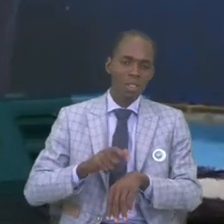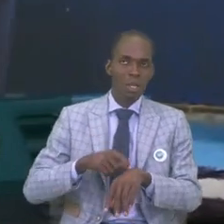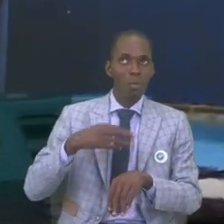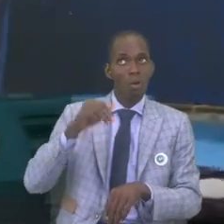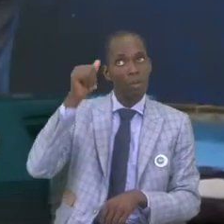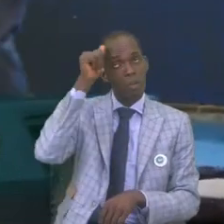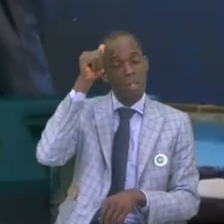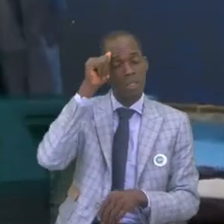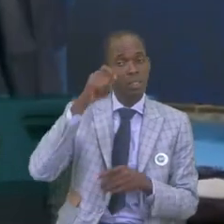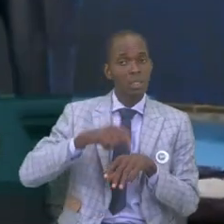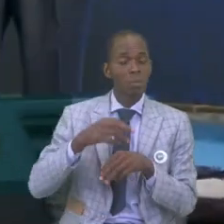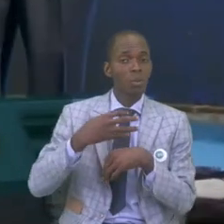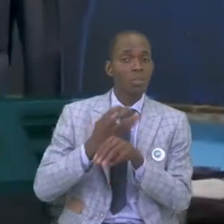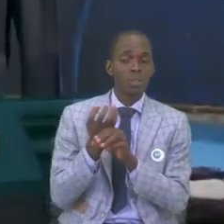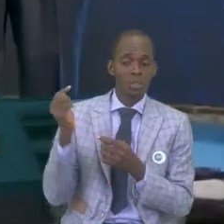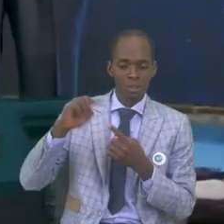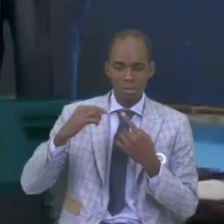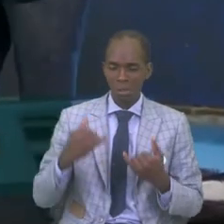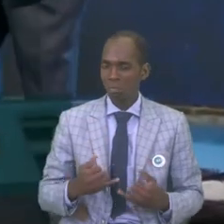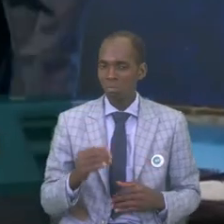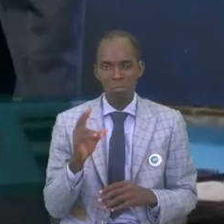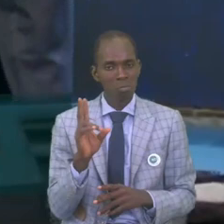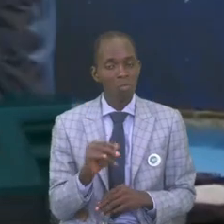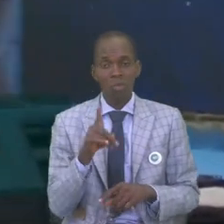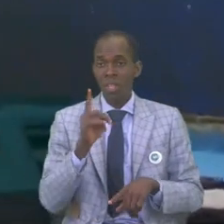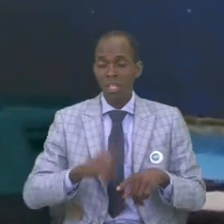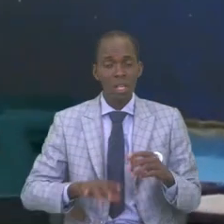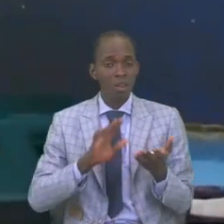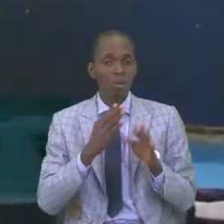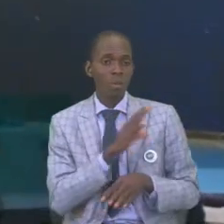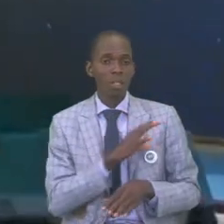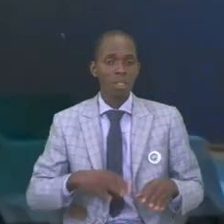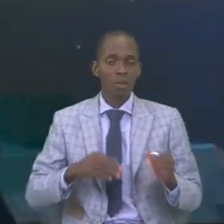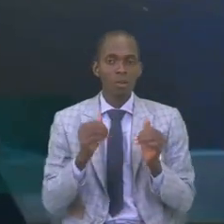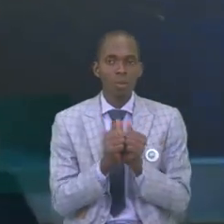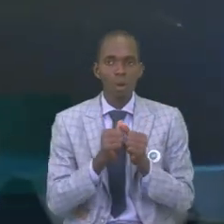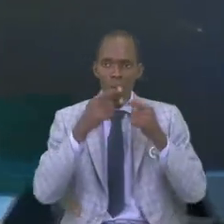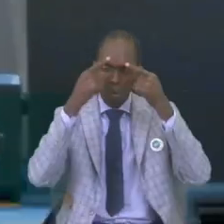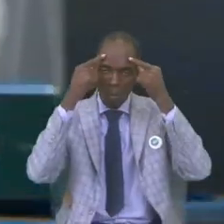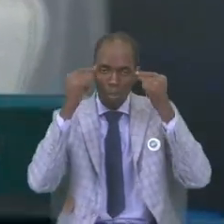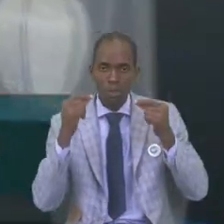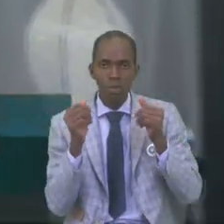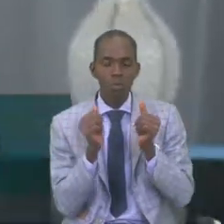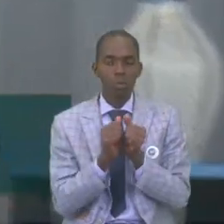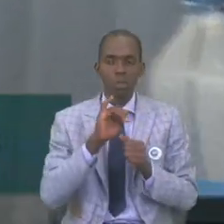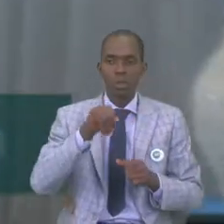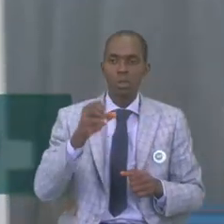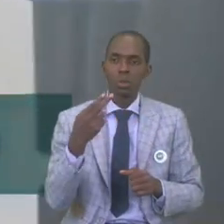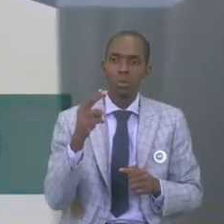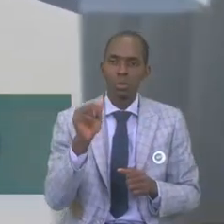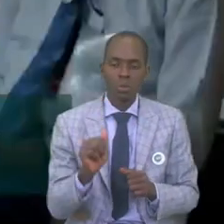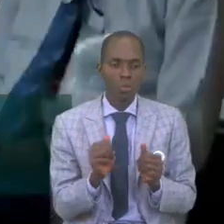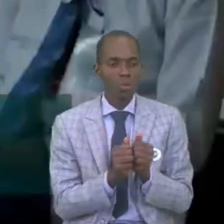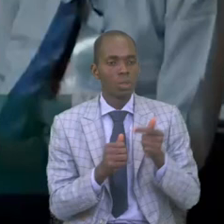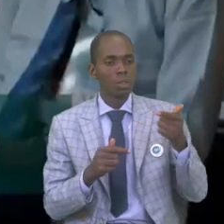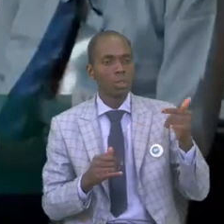until now. You cannot compare him with Moses, with Joshua, with Aaron, with David, with Solomon, and with the prophets,